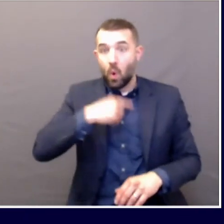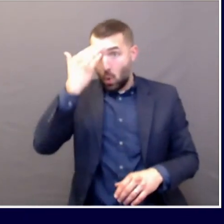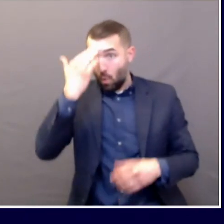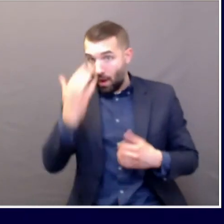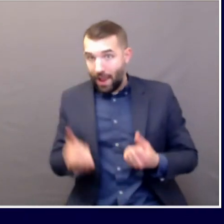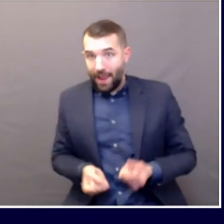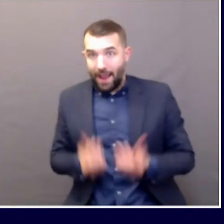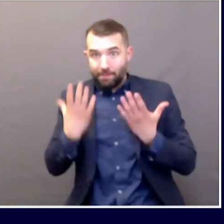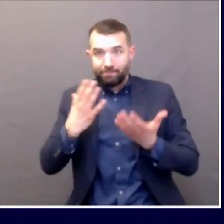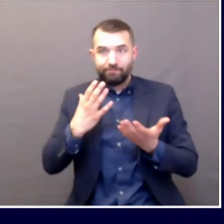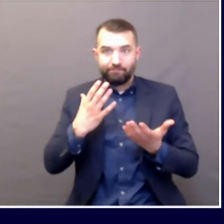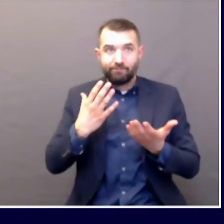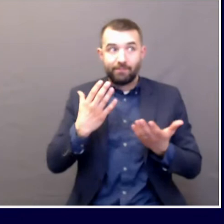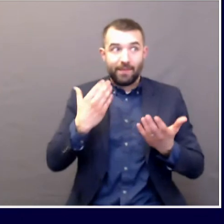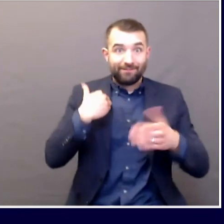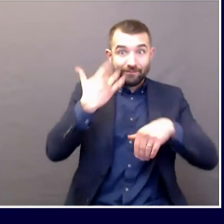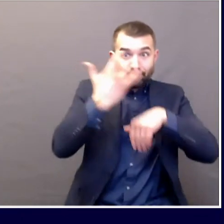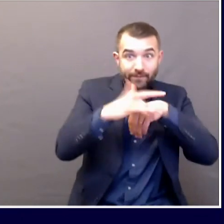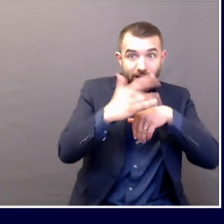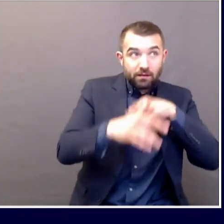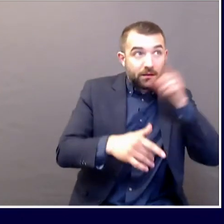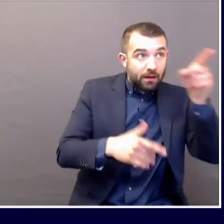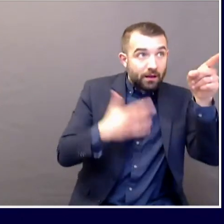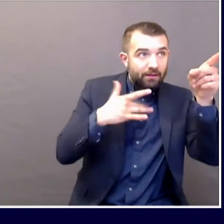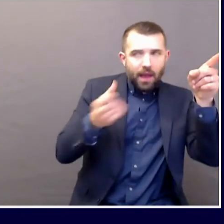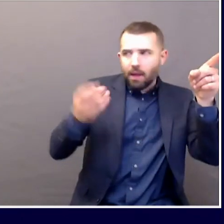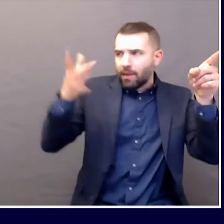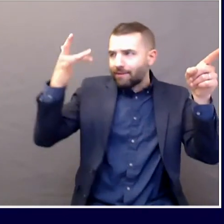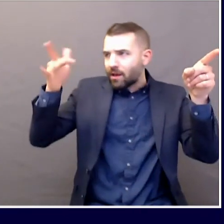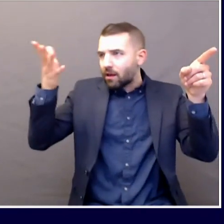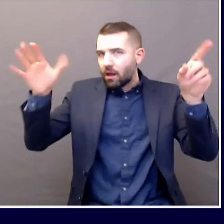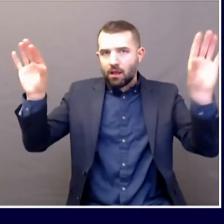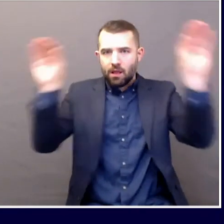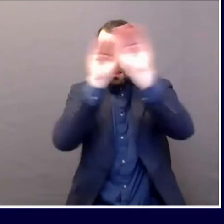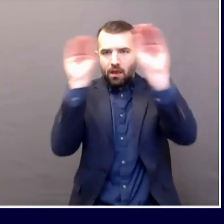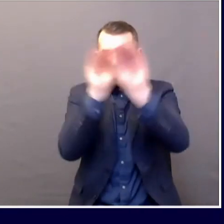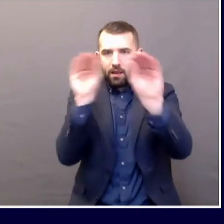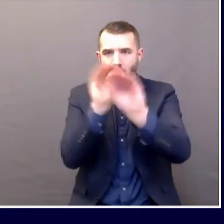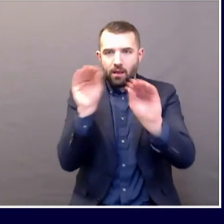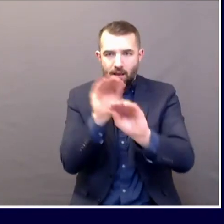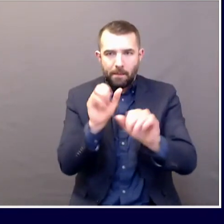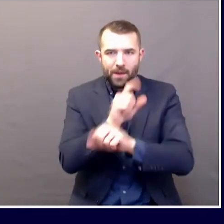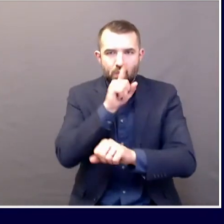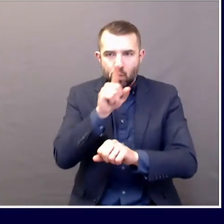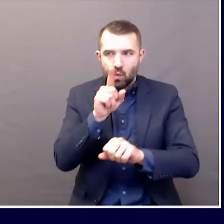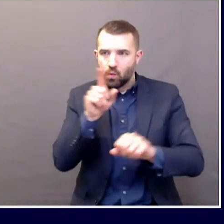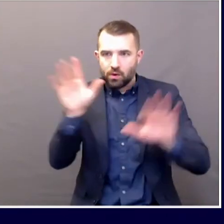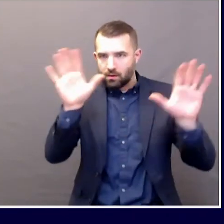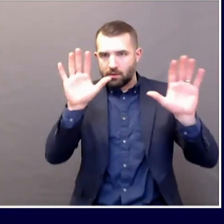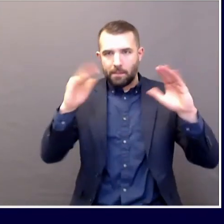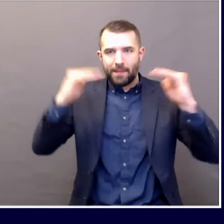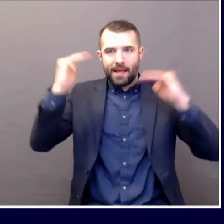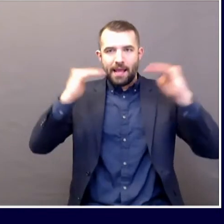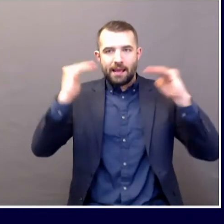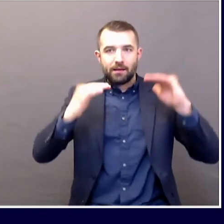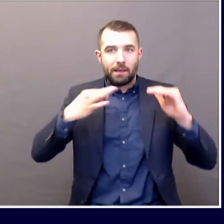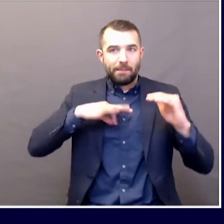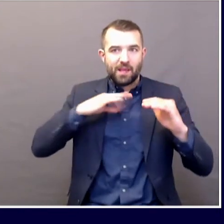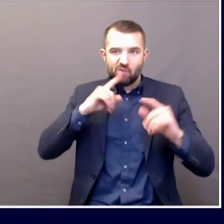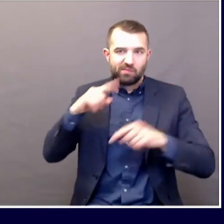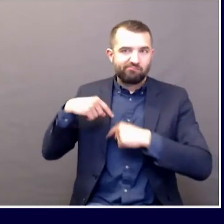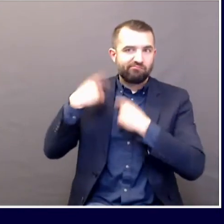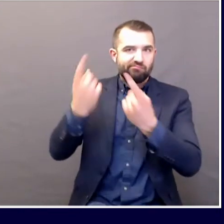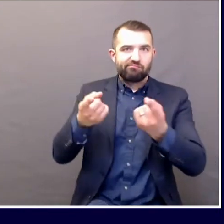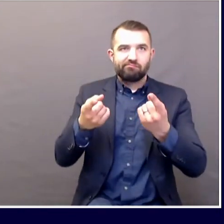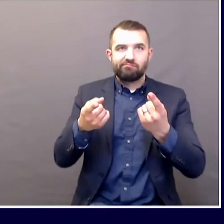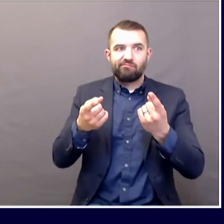move vaccine from another place that might not have everyone fully scheduled. That's one reason Maine has been able to achieve good throughput since